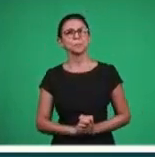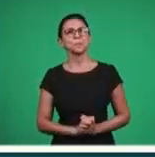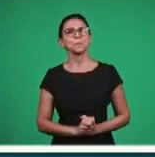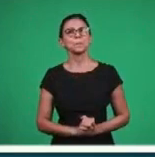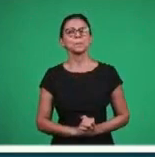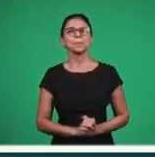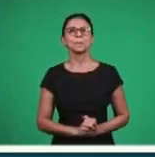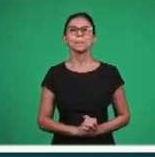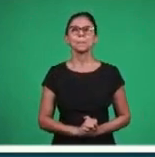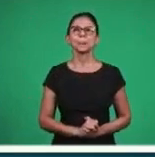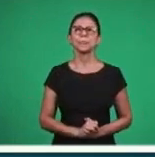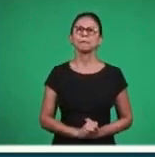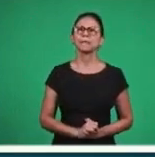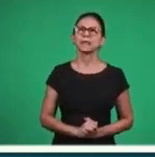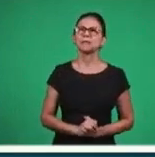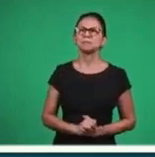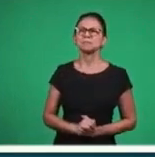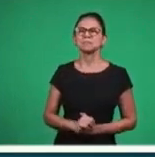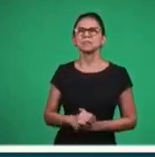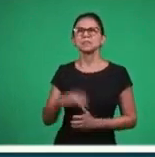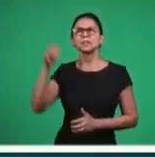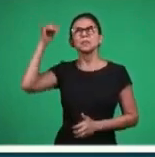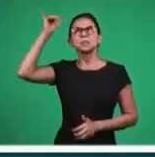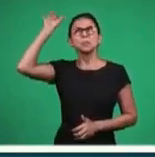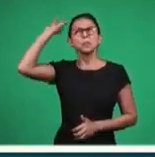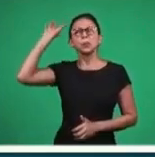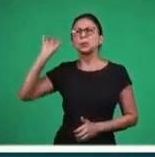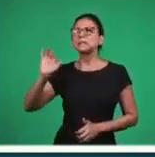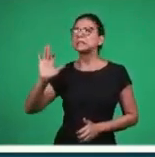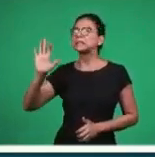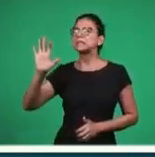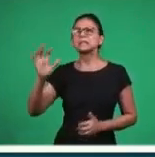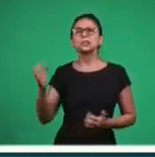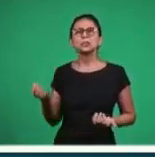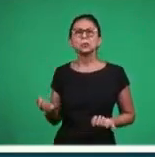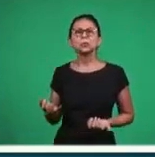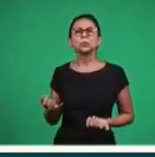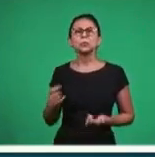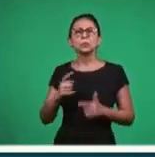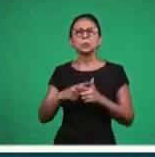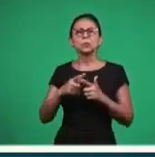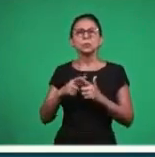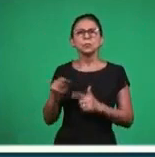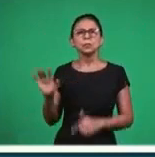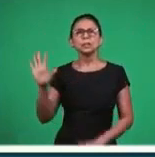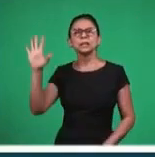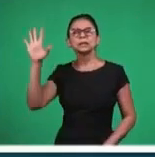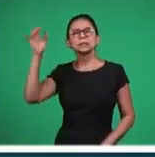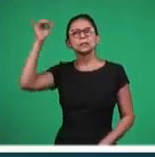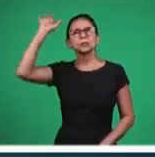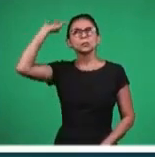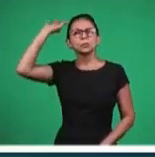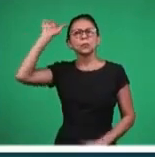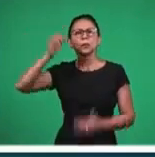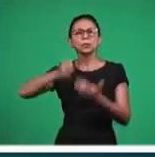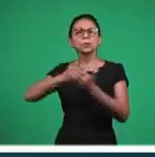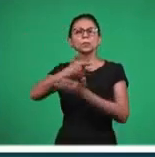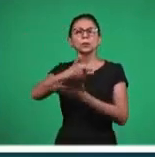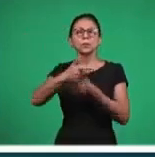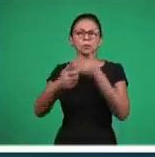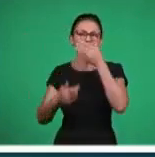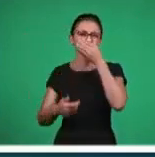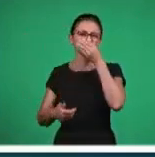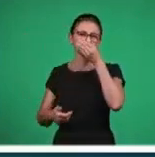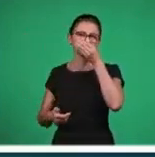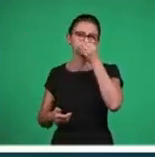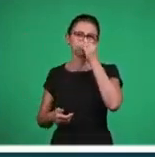So the question is the following. First, what are those 5 yoke of oxen? And what is the prophetic